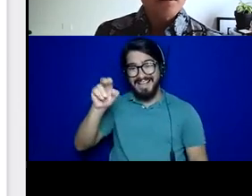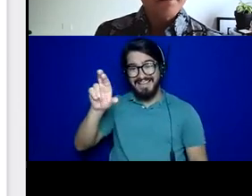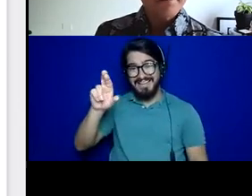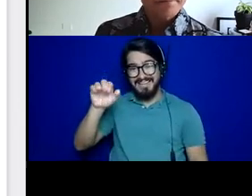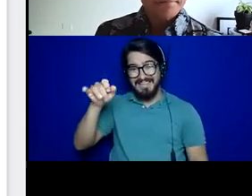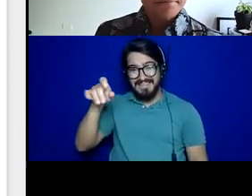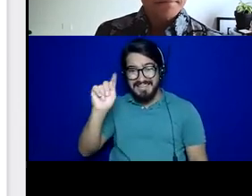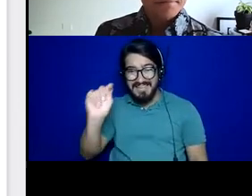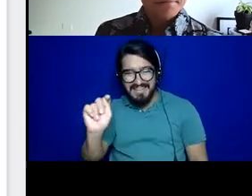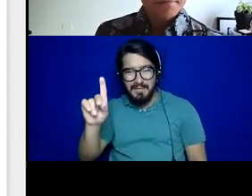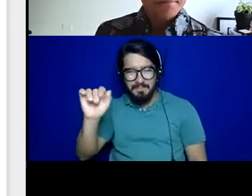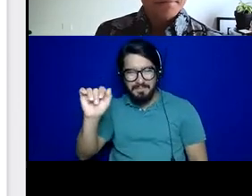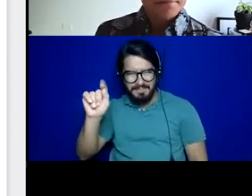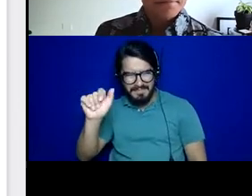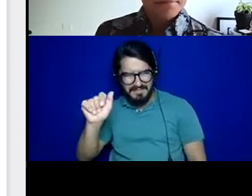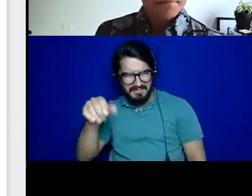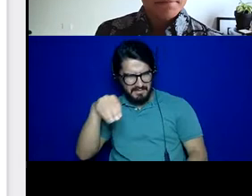drives?